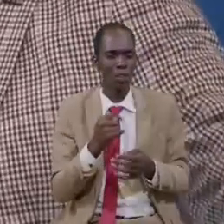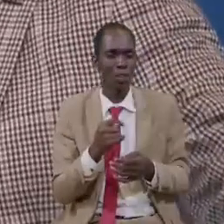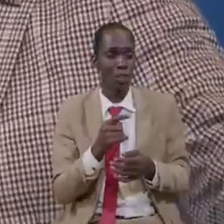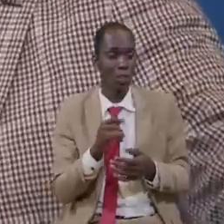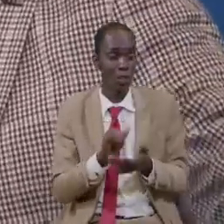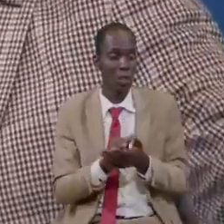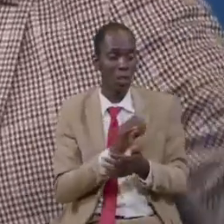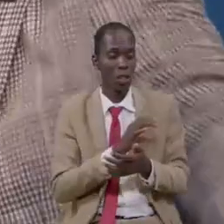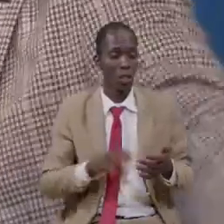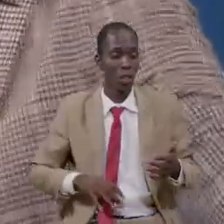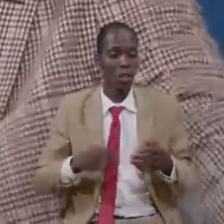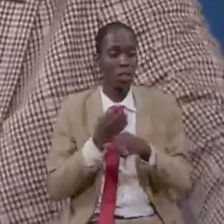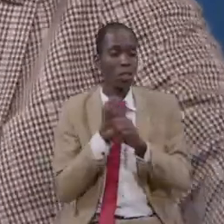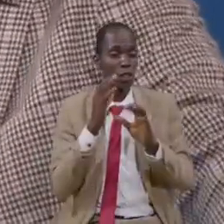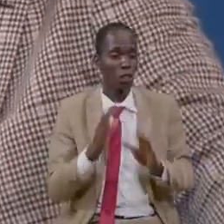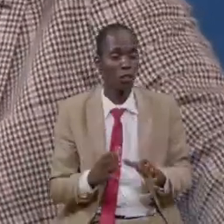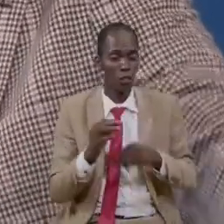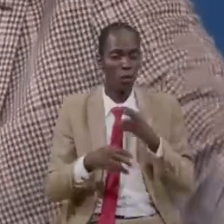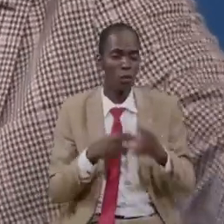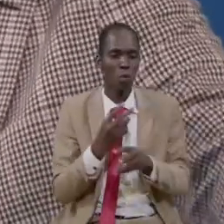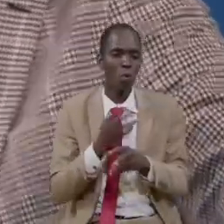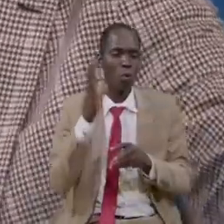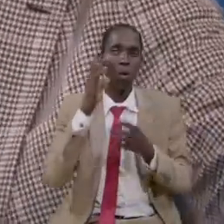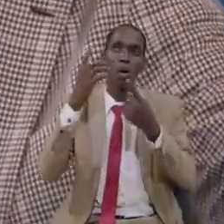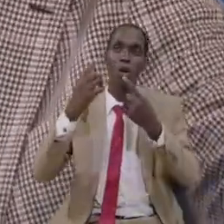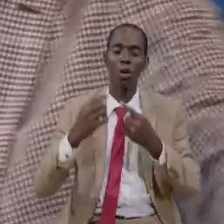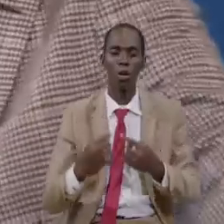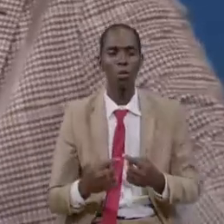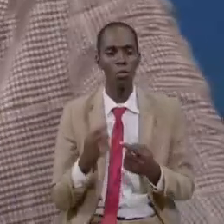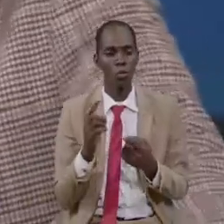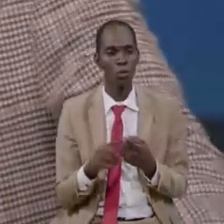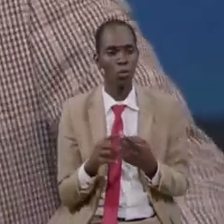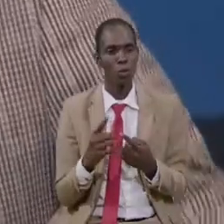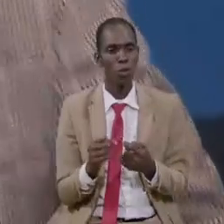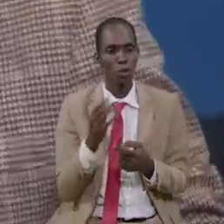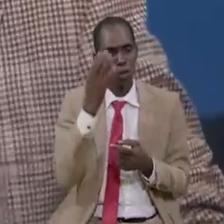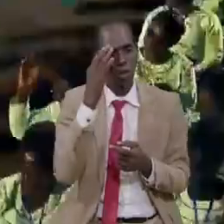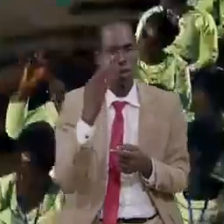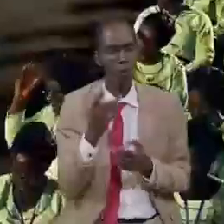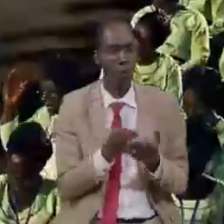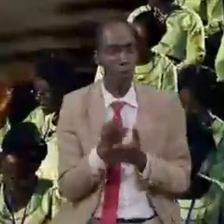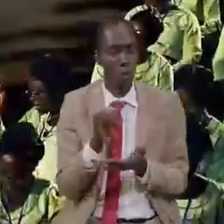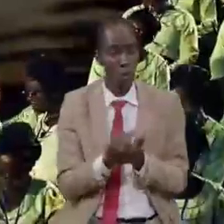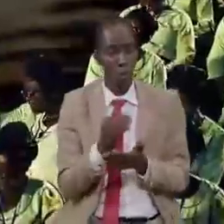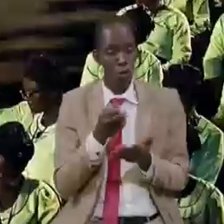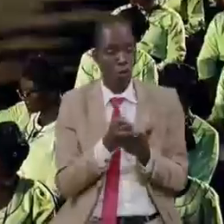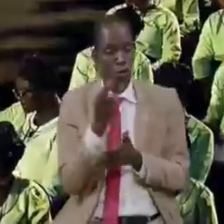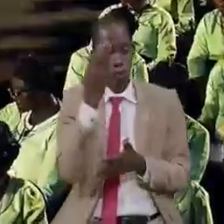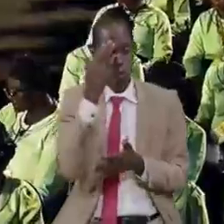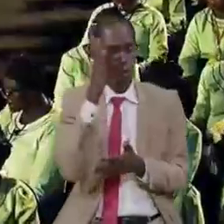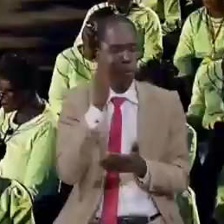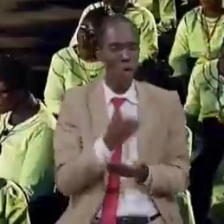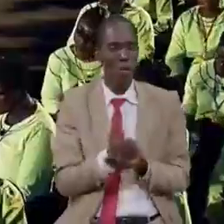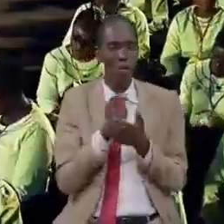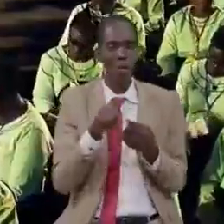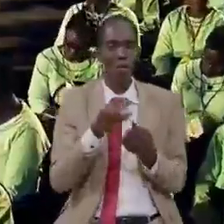the knowledge of the truth. And the truth you have had tonight will set you free. Look at verse